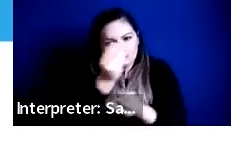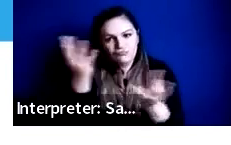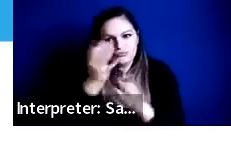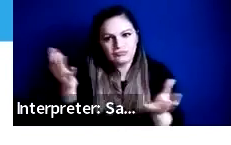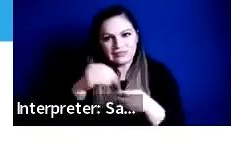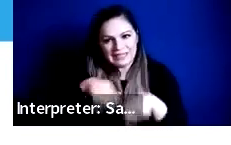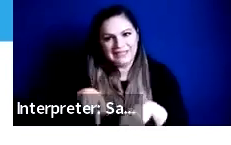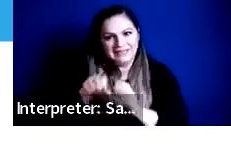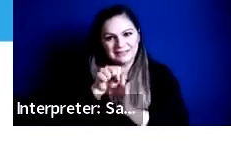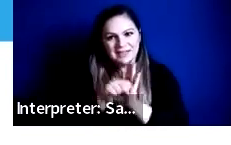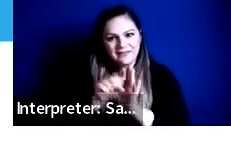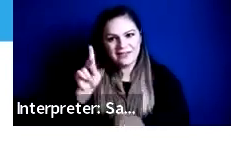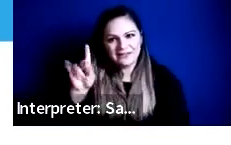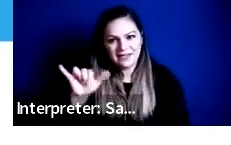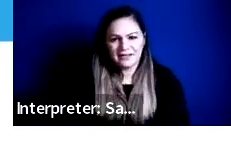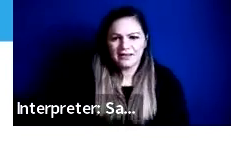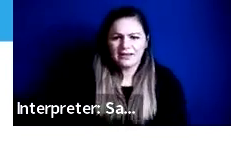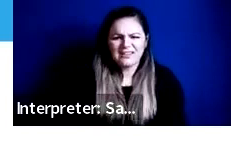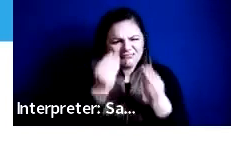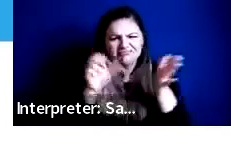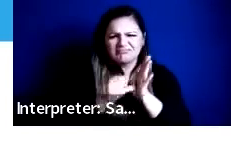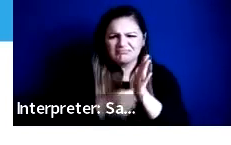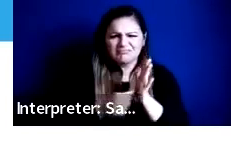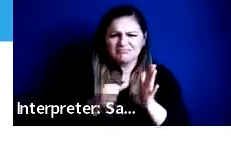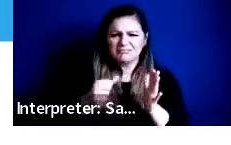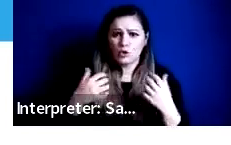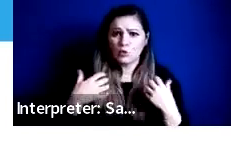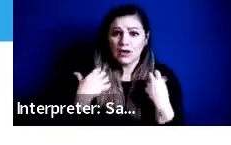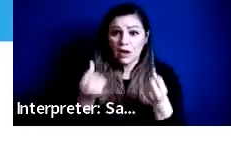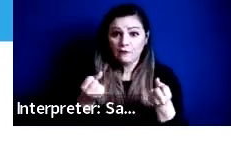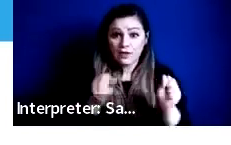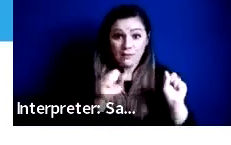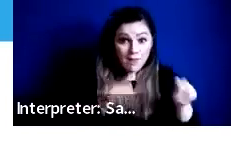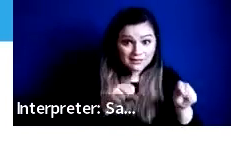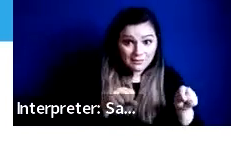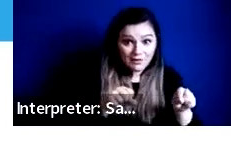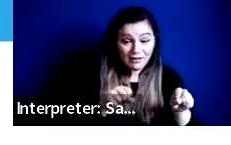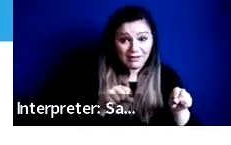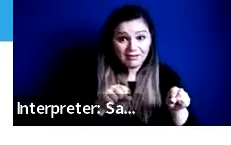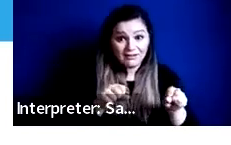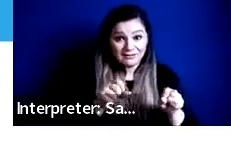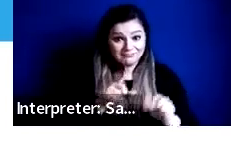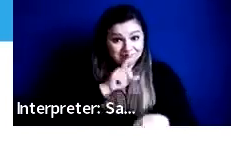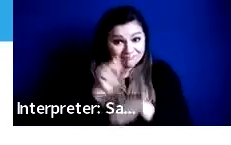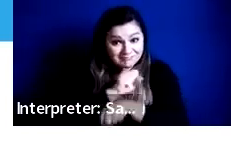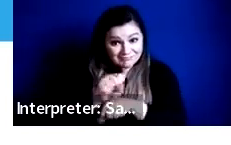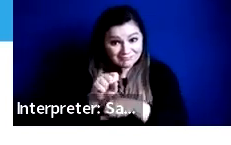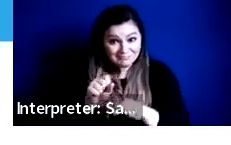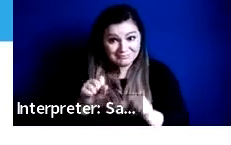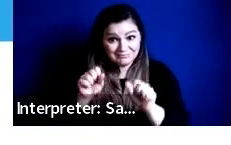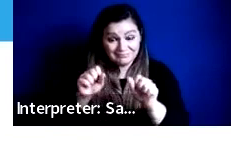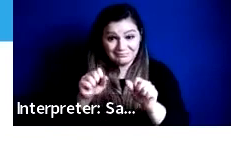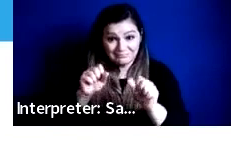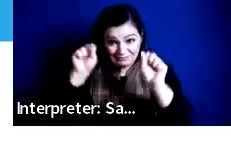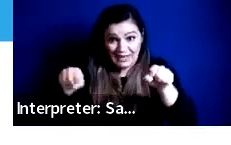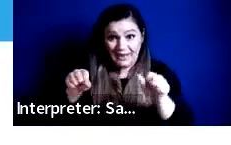give the message that recovery is not only possible, but probable with proper support. We want to improve the attitudes of the